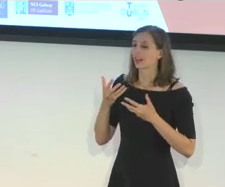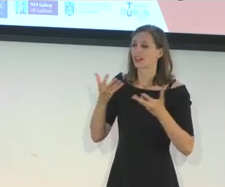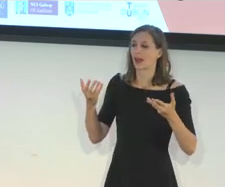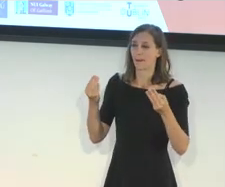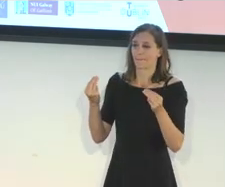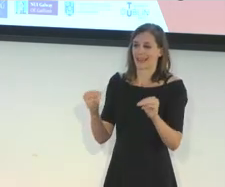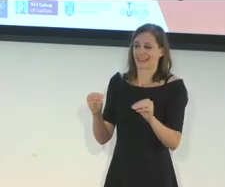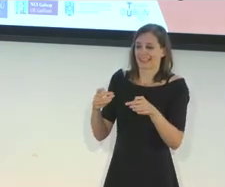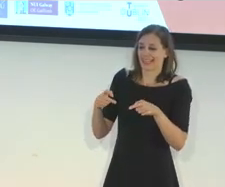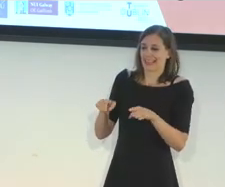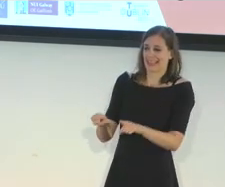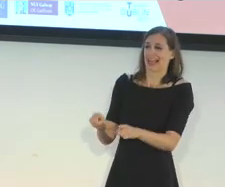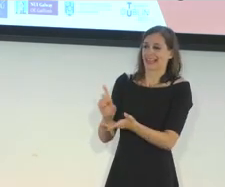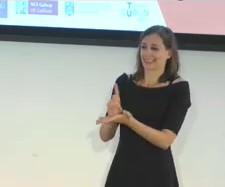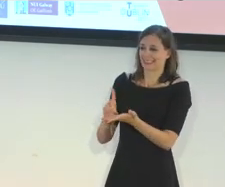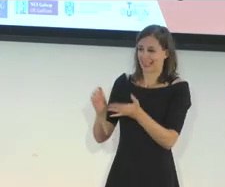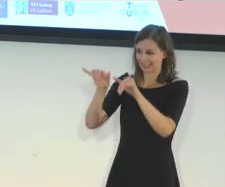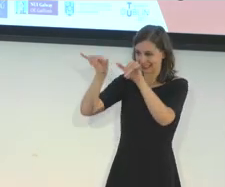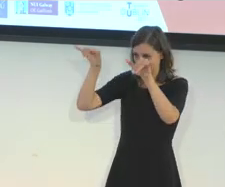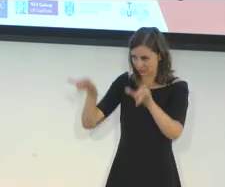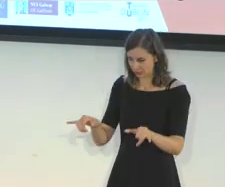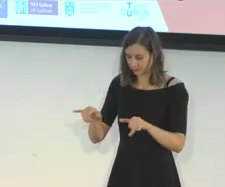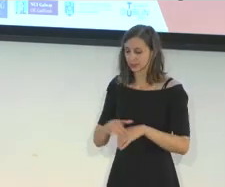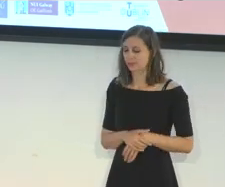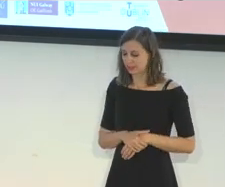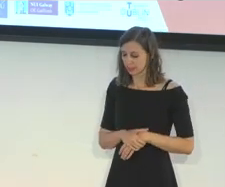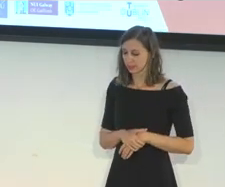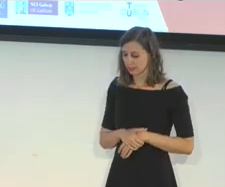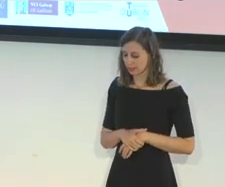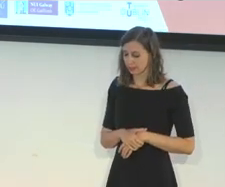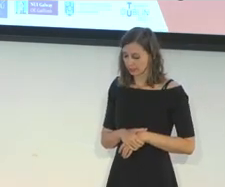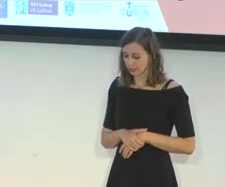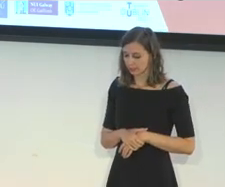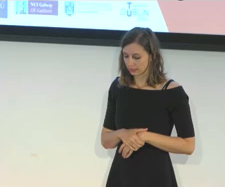to accommodate automated lip reading in XR environments.